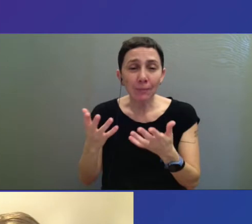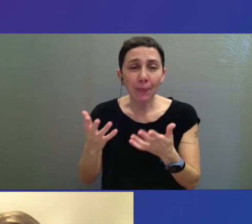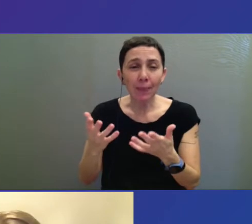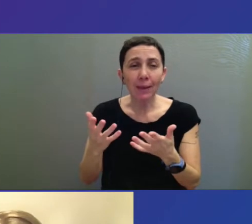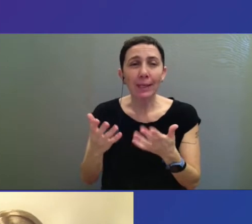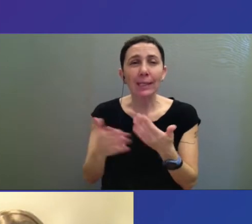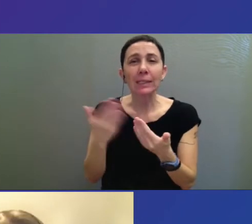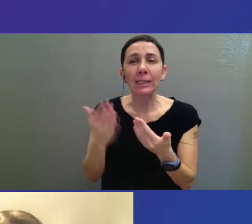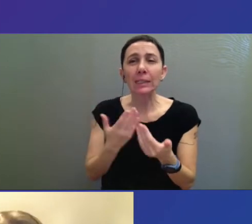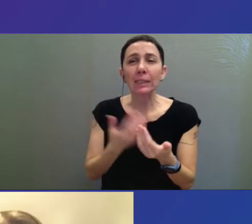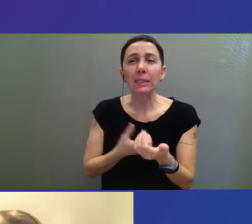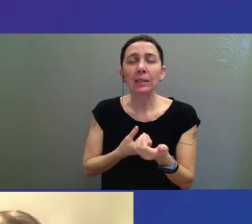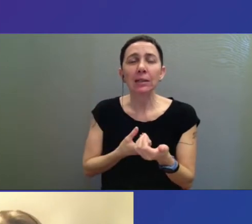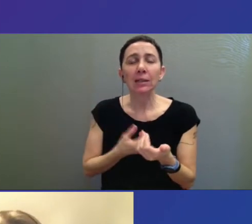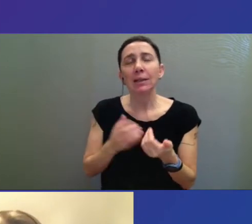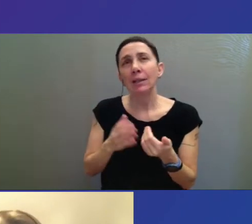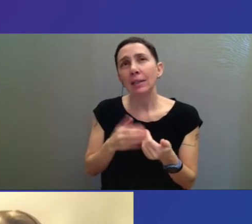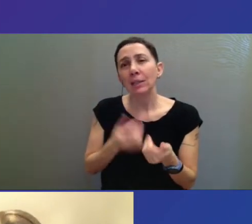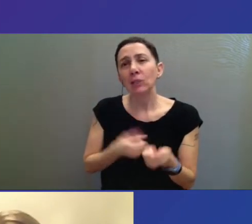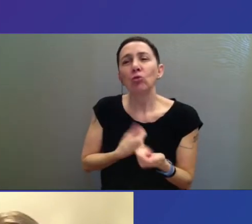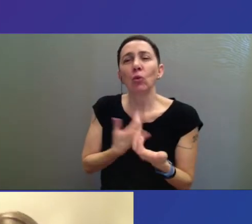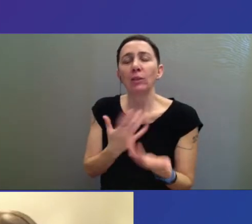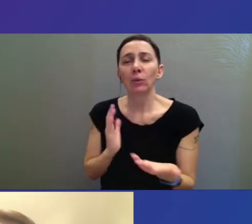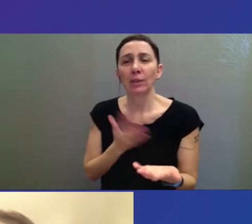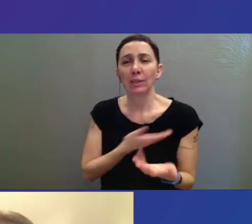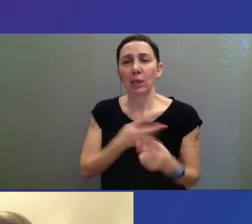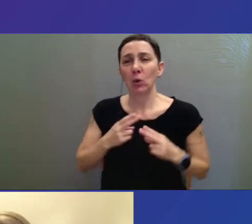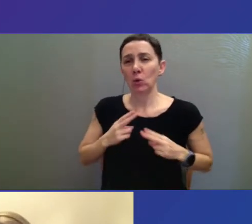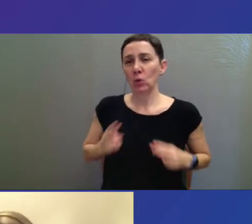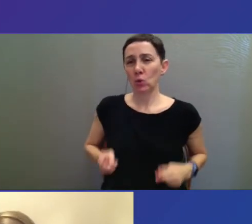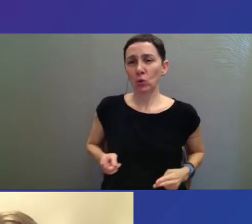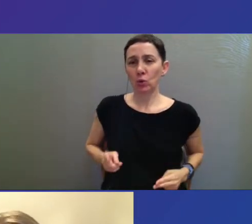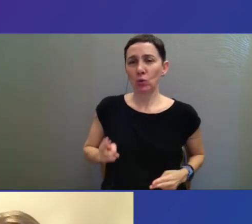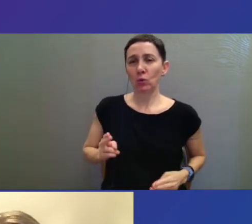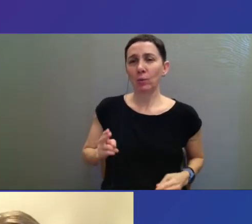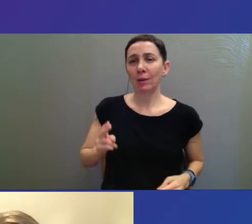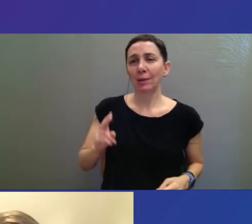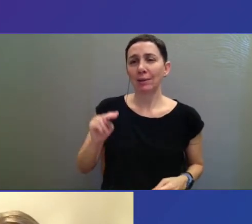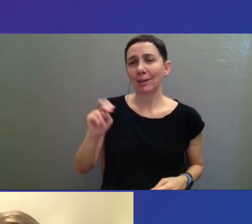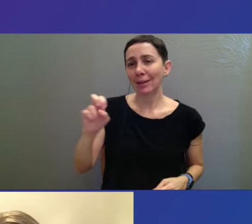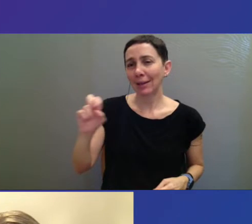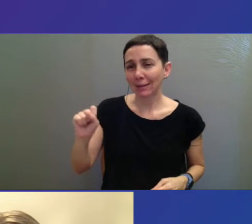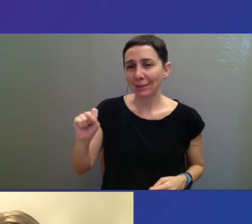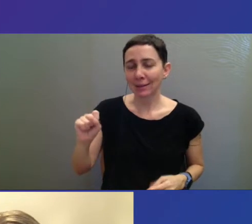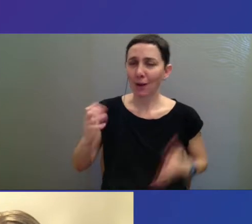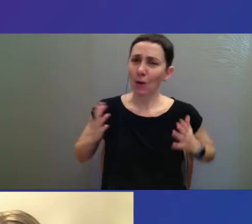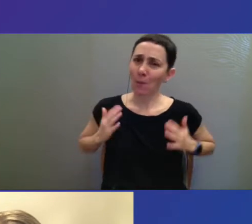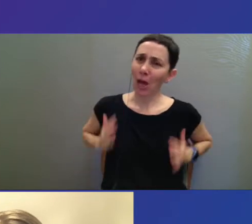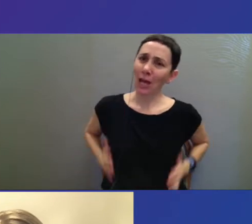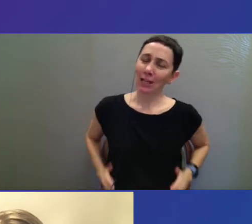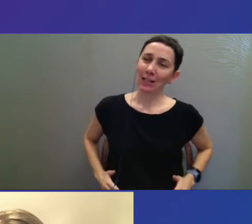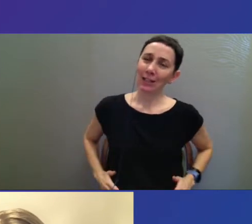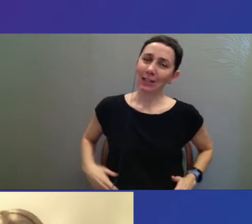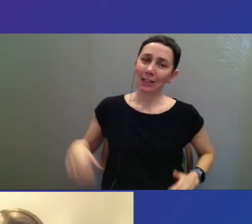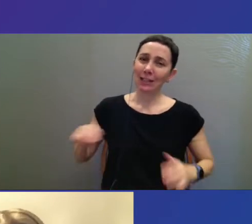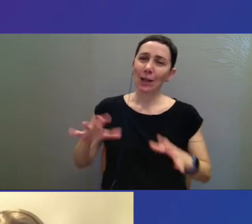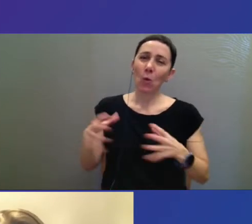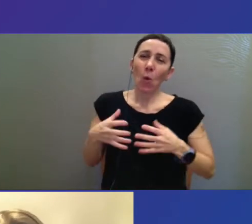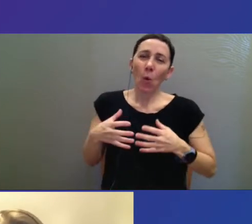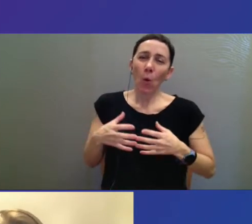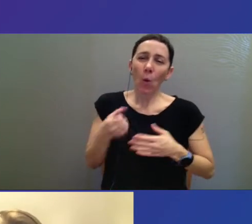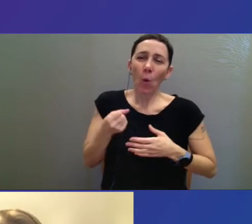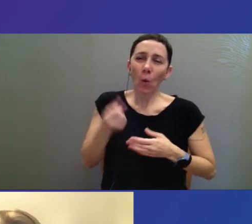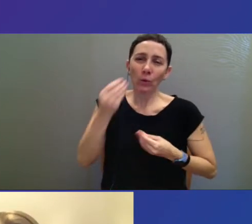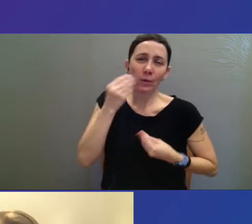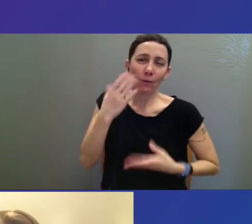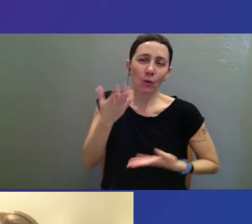express the complexities of our humanity, right? Like this container that we have with all this information, let's